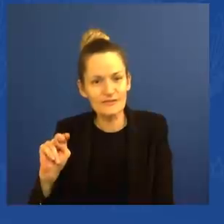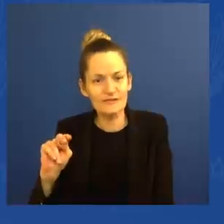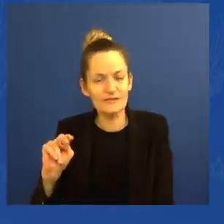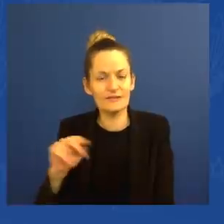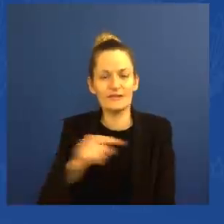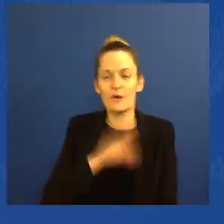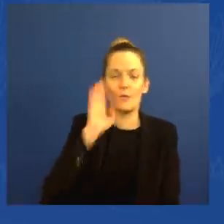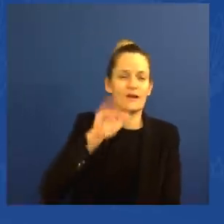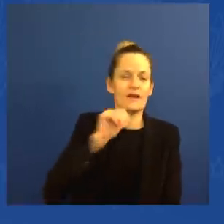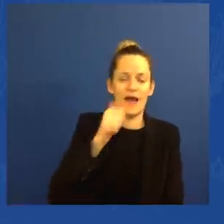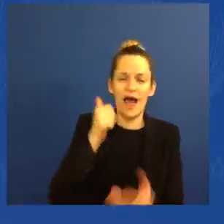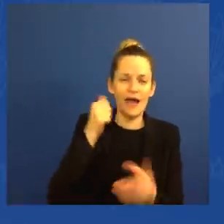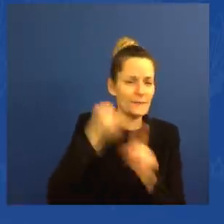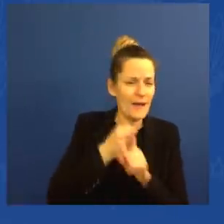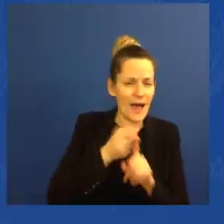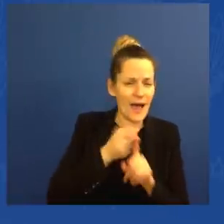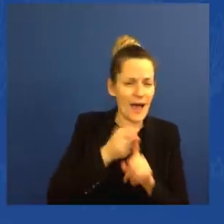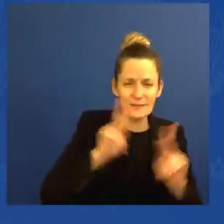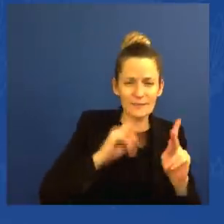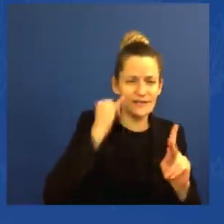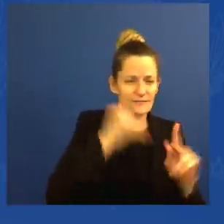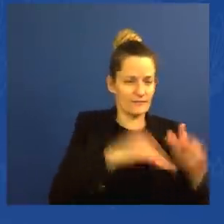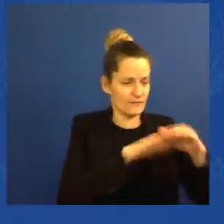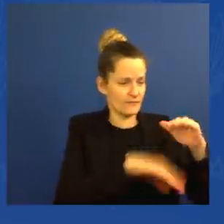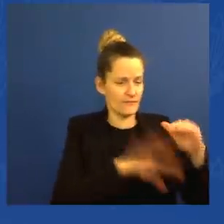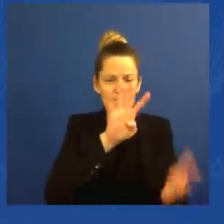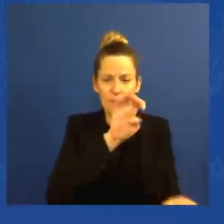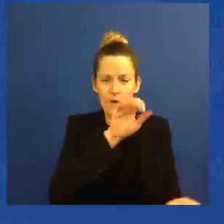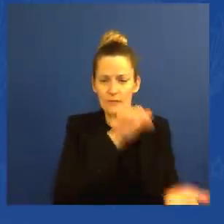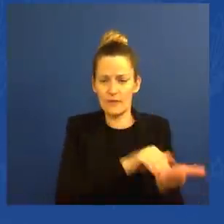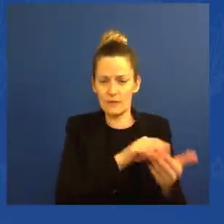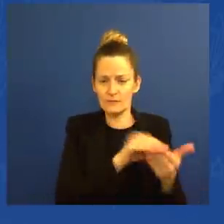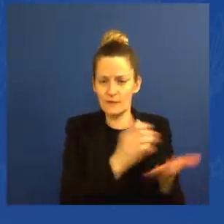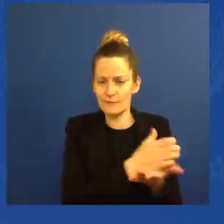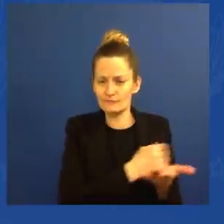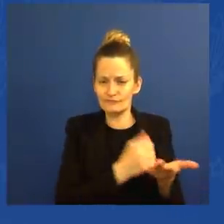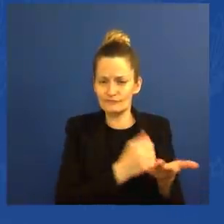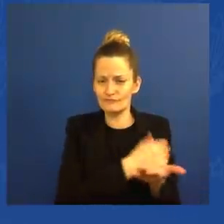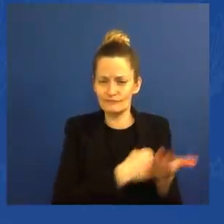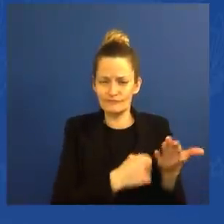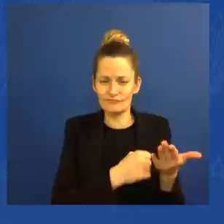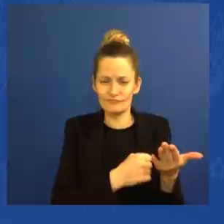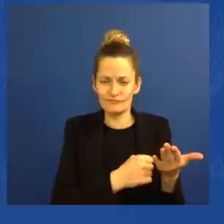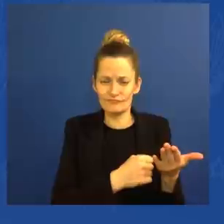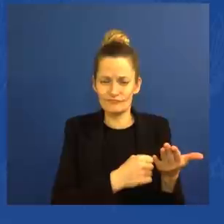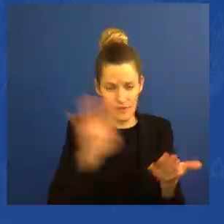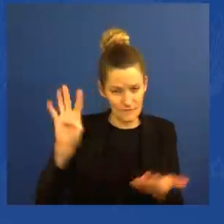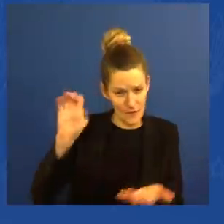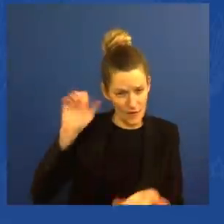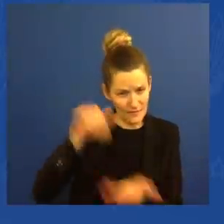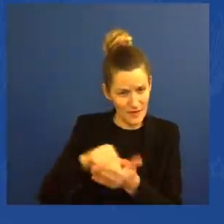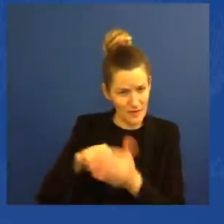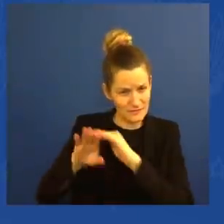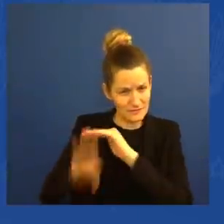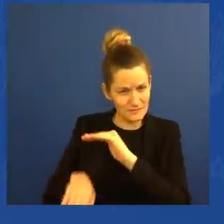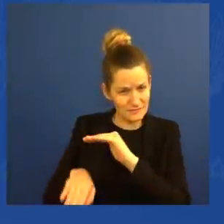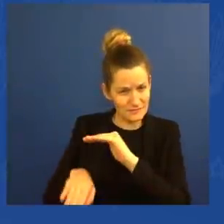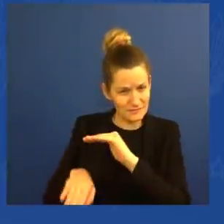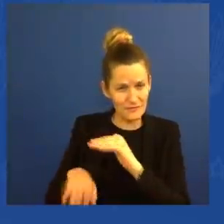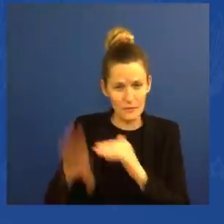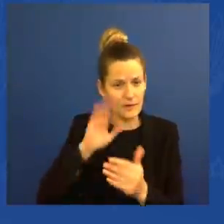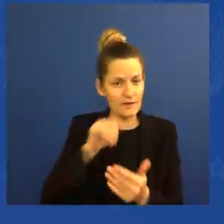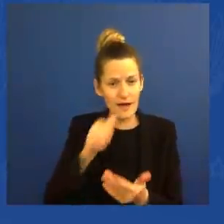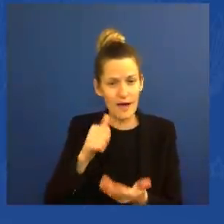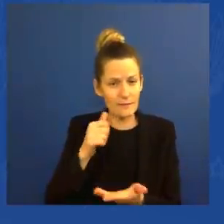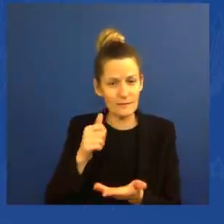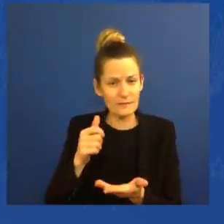$400,000, you're not going to pay a penny in tax. We have to do this by asking the top and the biggest corporations to pay a little more. Look, I'm a capitalist. If you